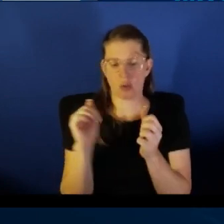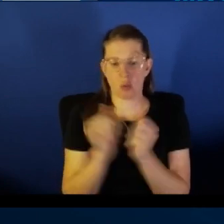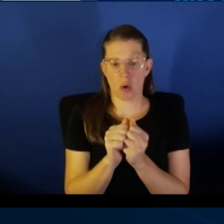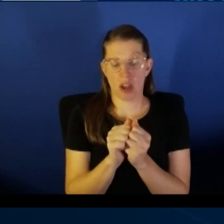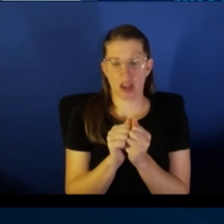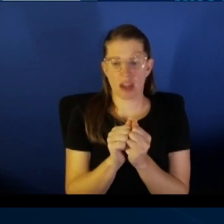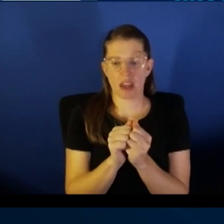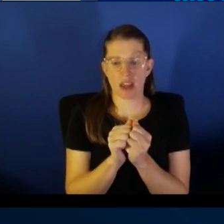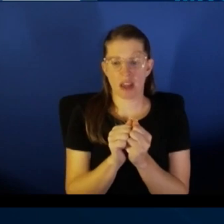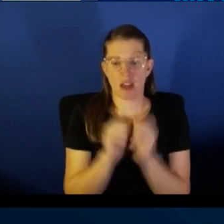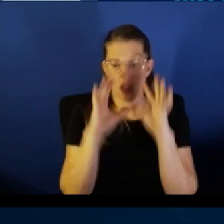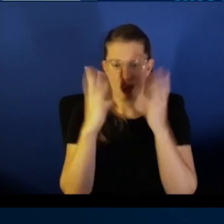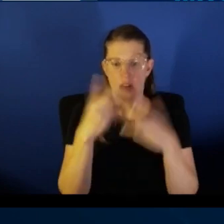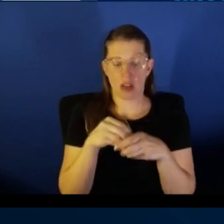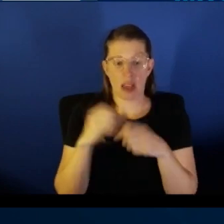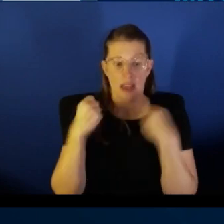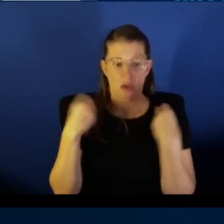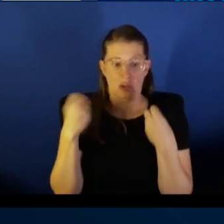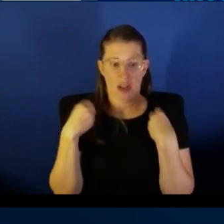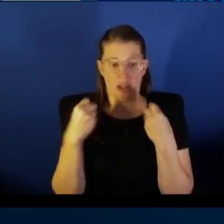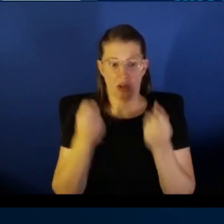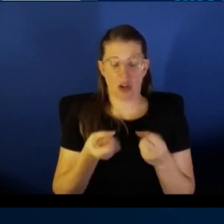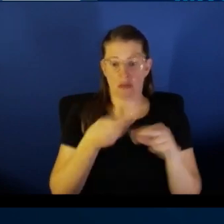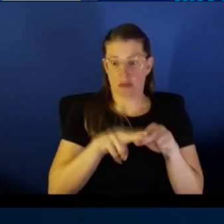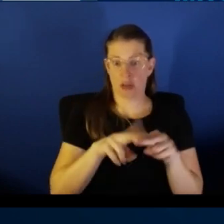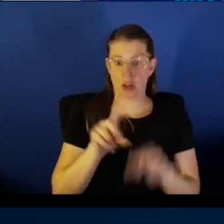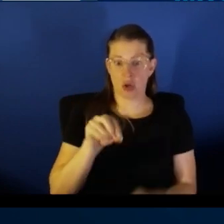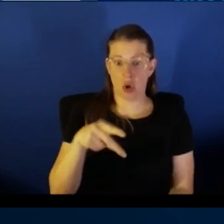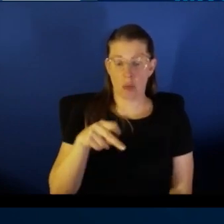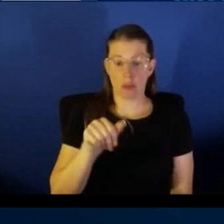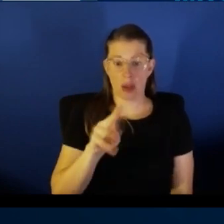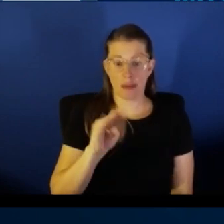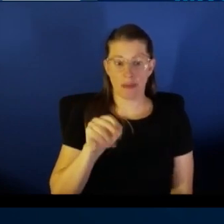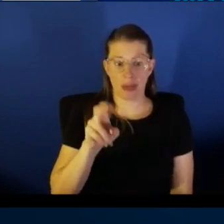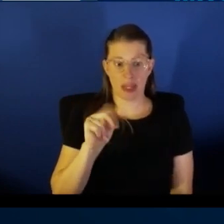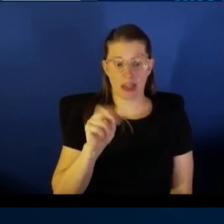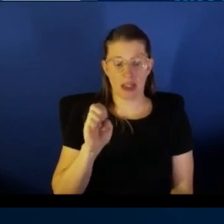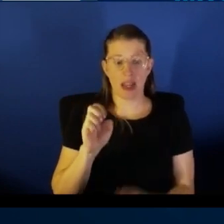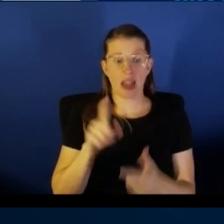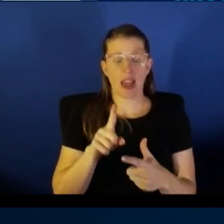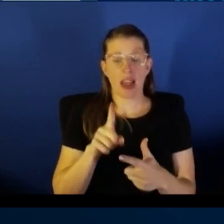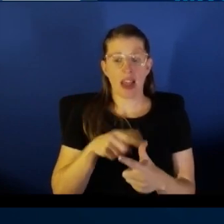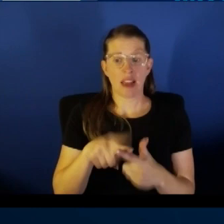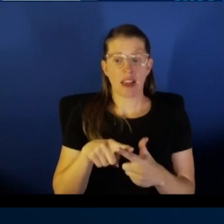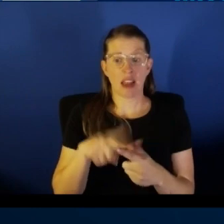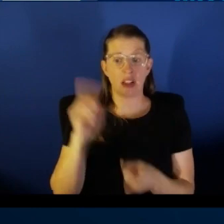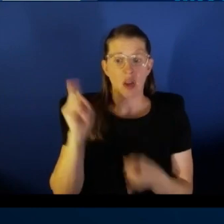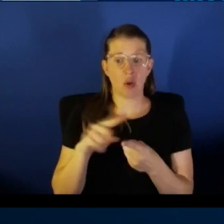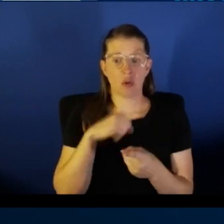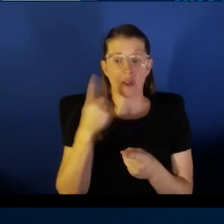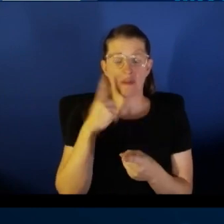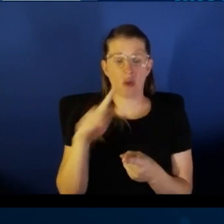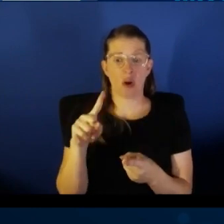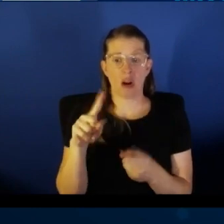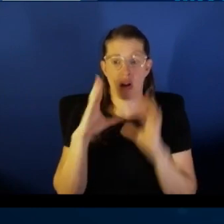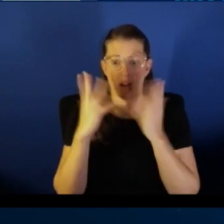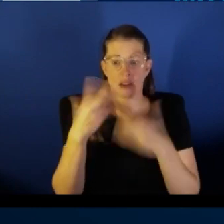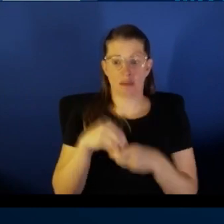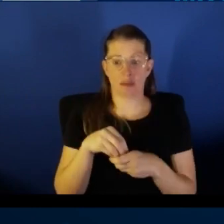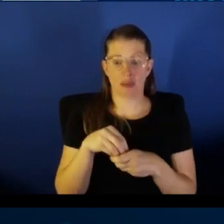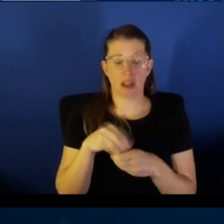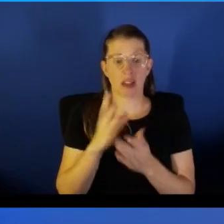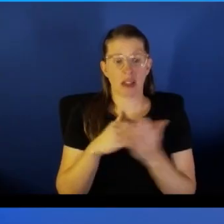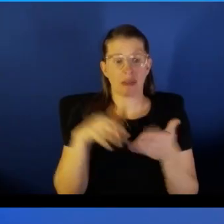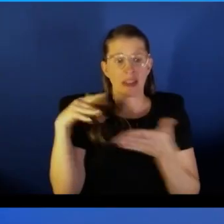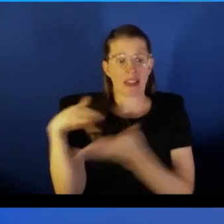increase levels of dopamine and lower the risk of autism. Do we know anything about that? There's some studies out there